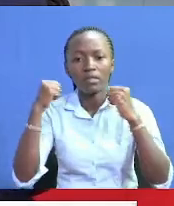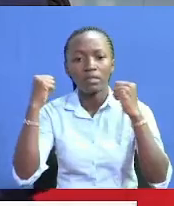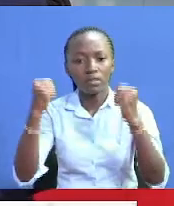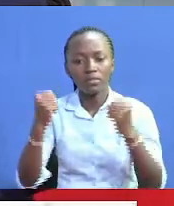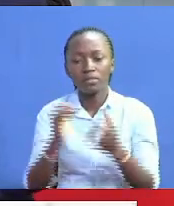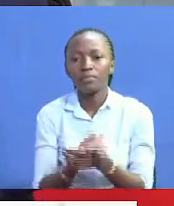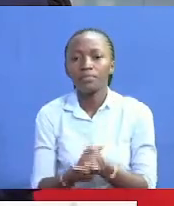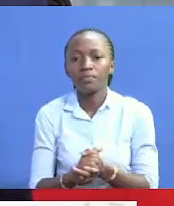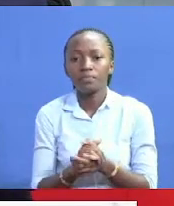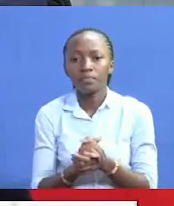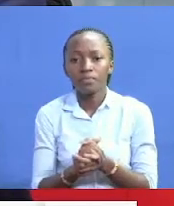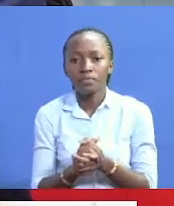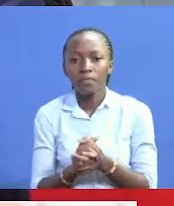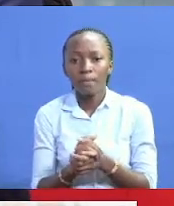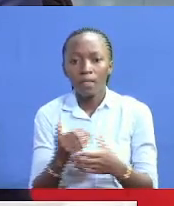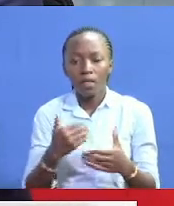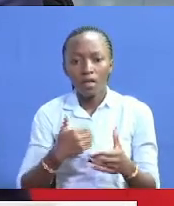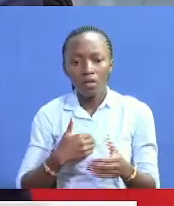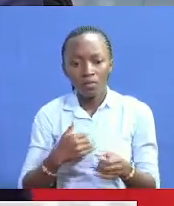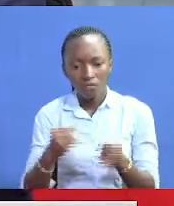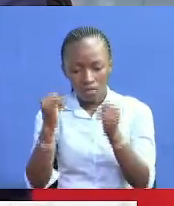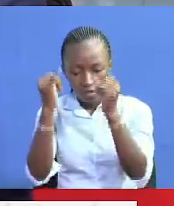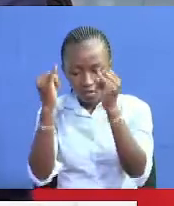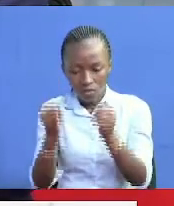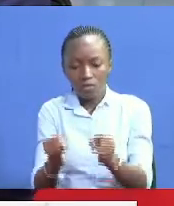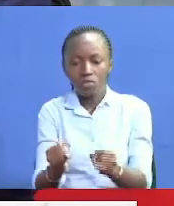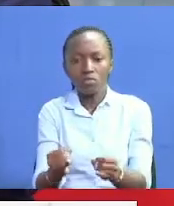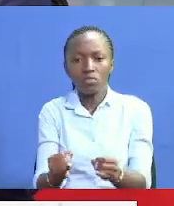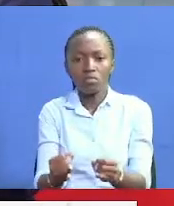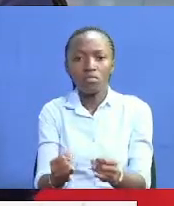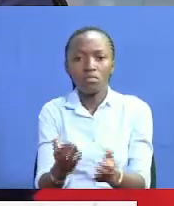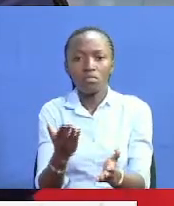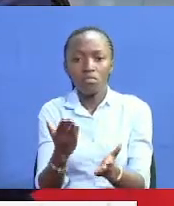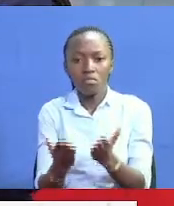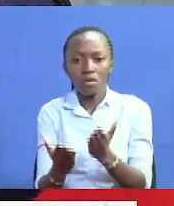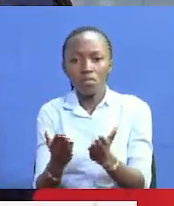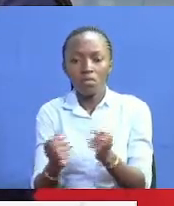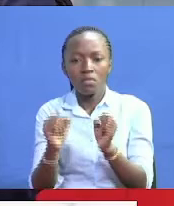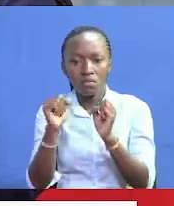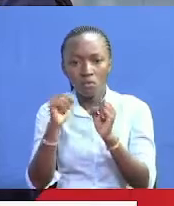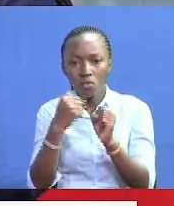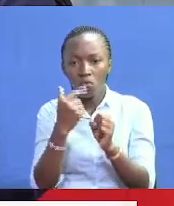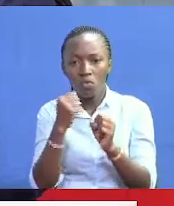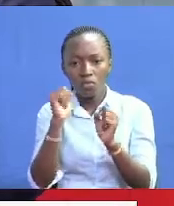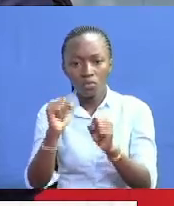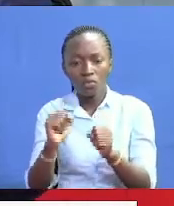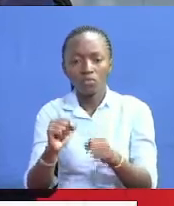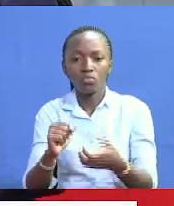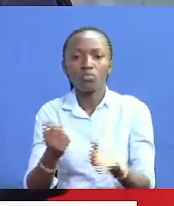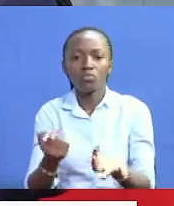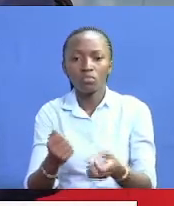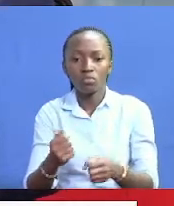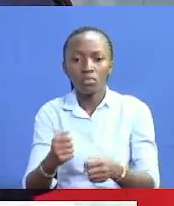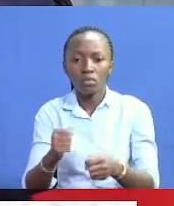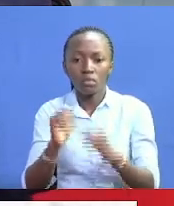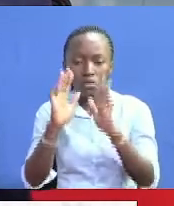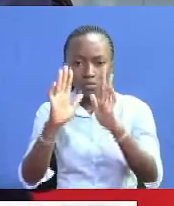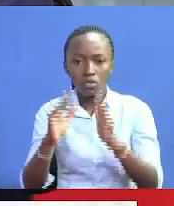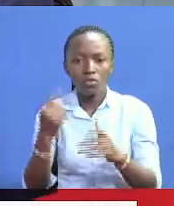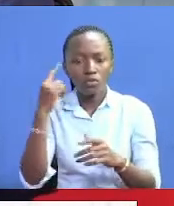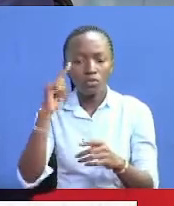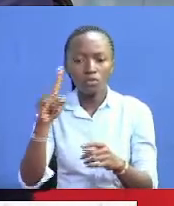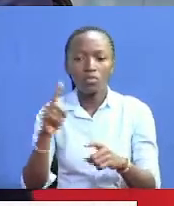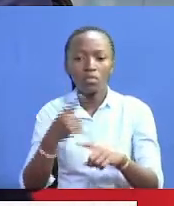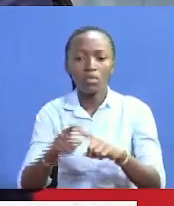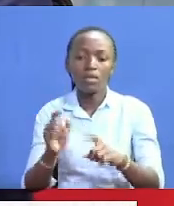of the day, you have a particular individual in that context, and this individual may not be able to push for things because they do not have backing. And